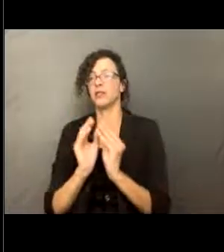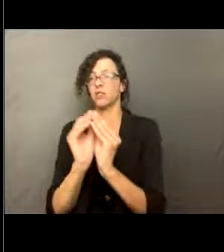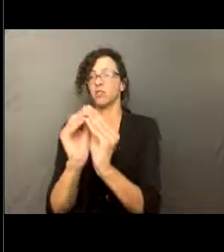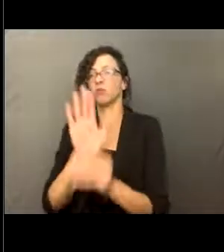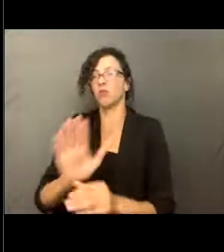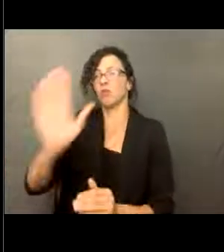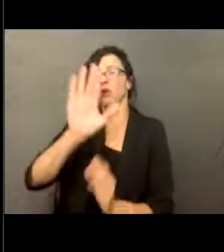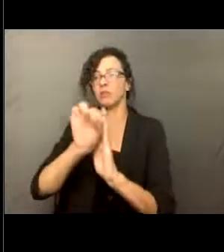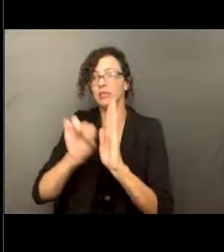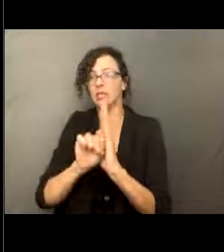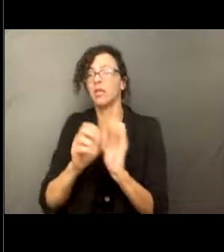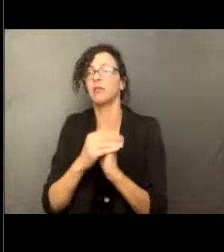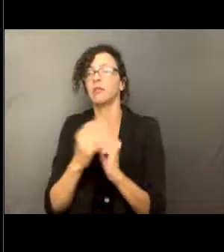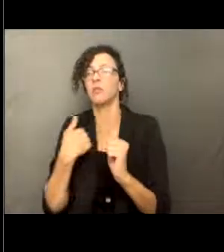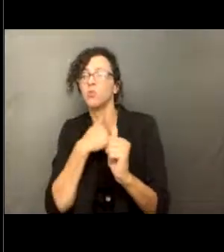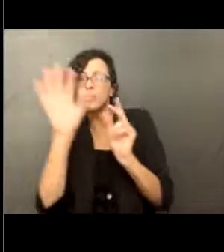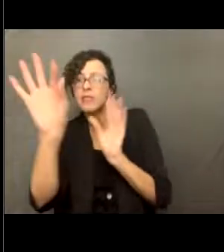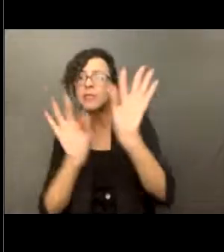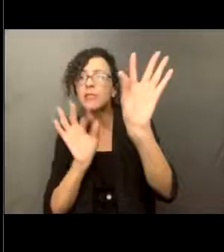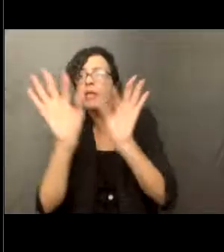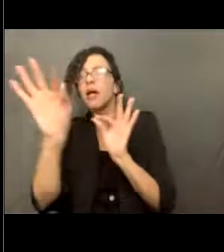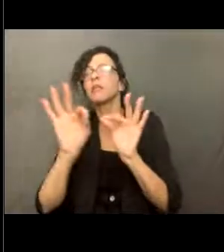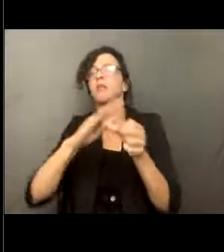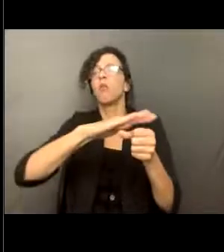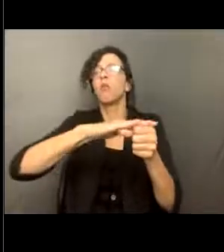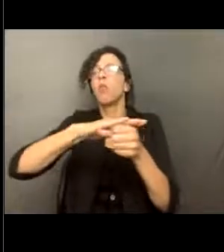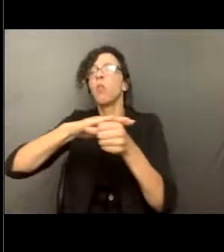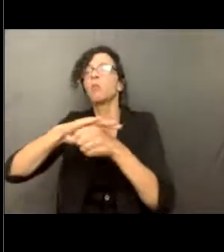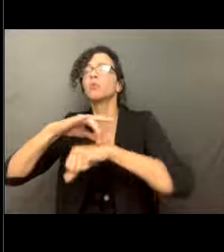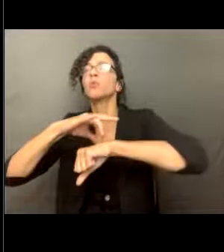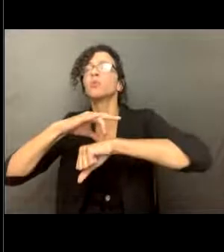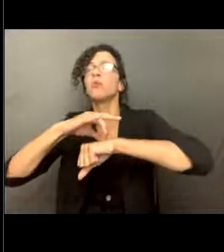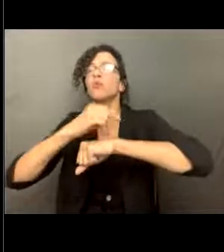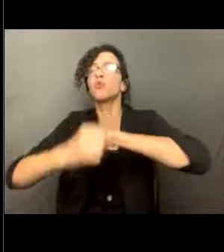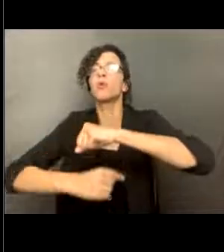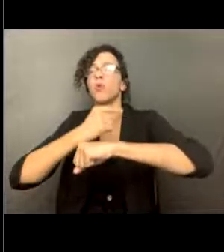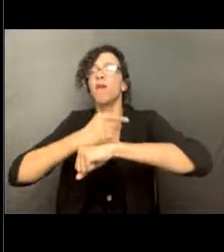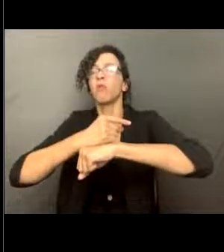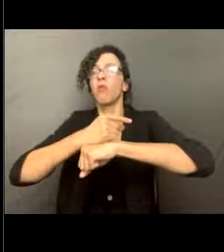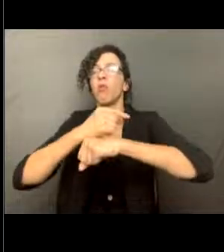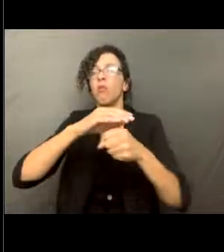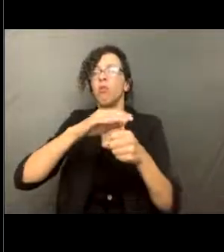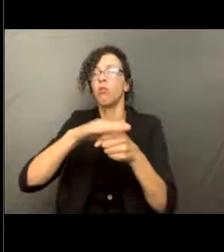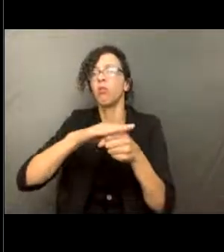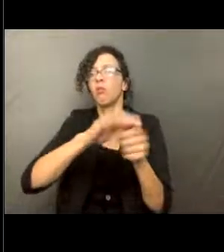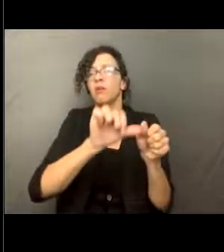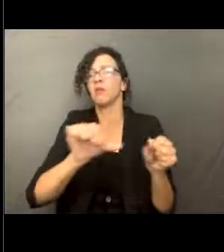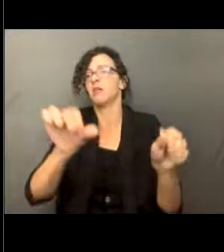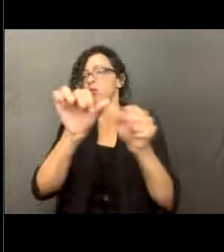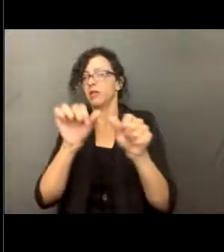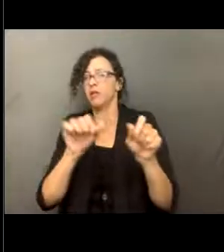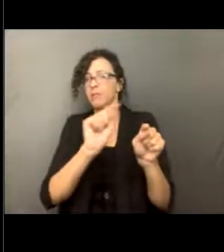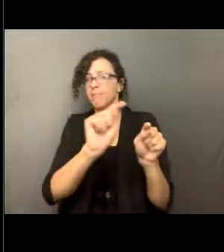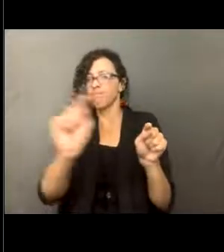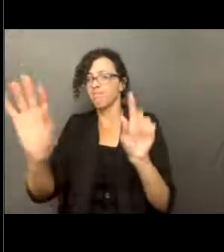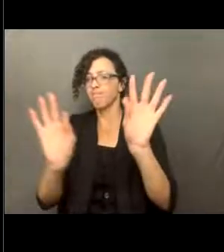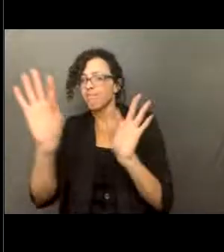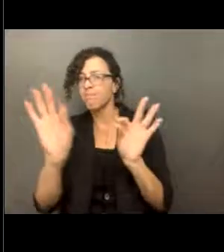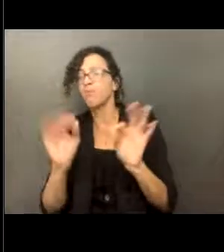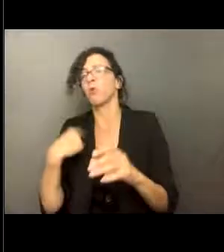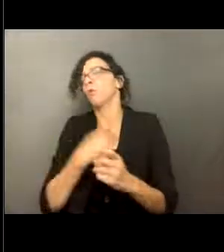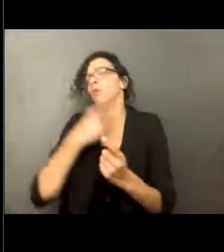prioritized with kind of community connection and thought around priority populations, AB